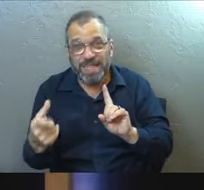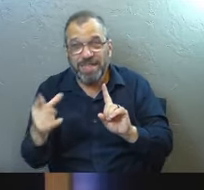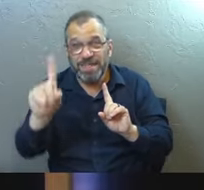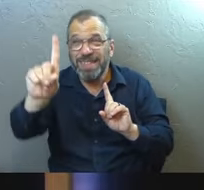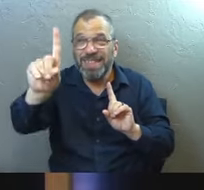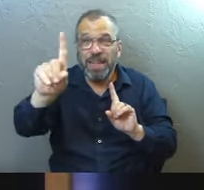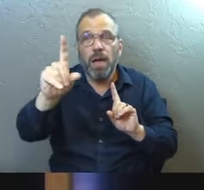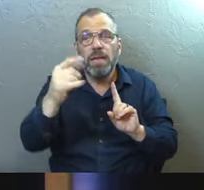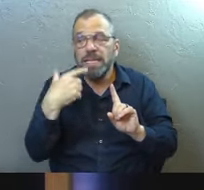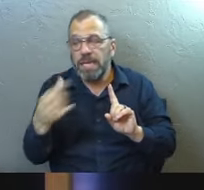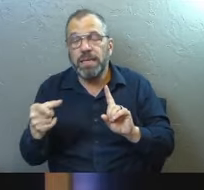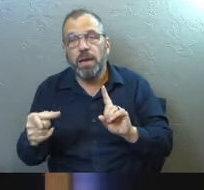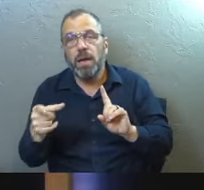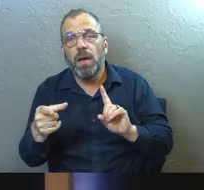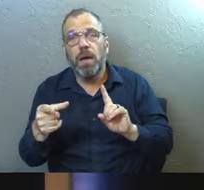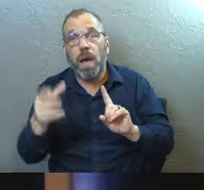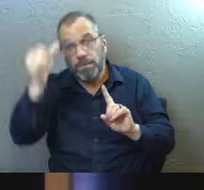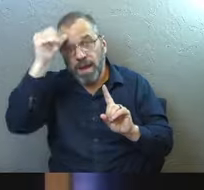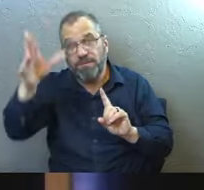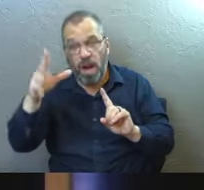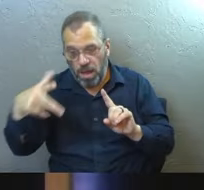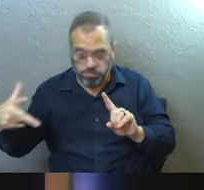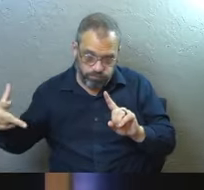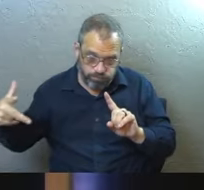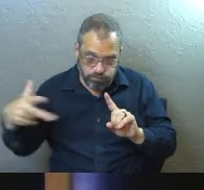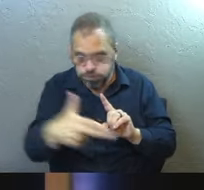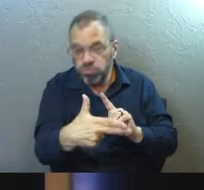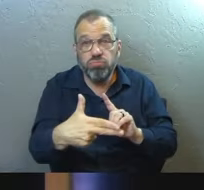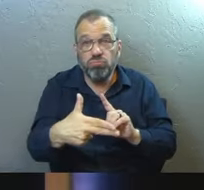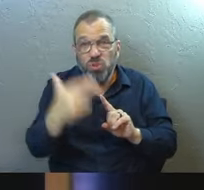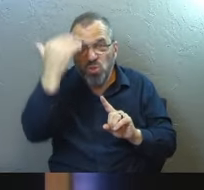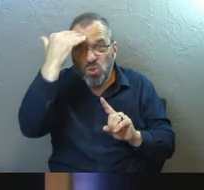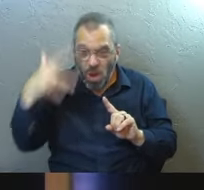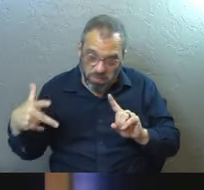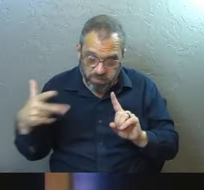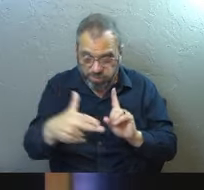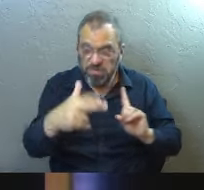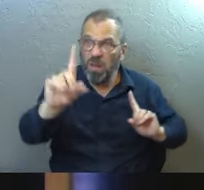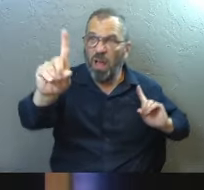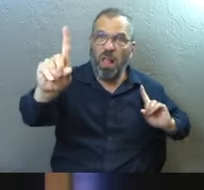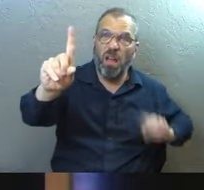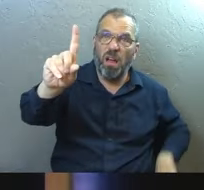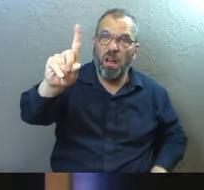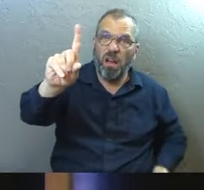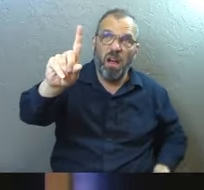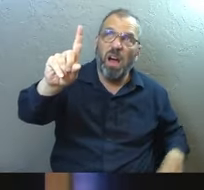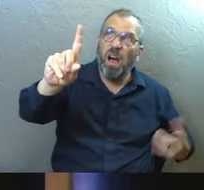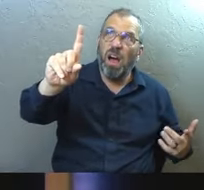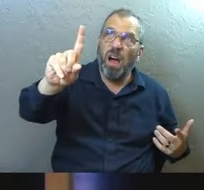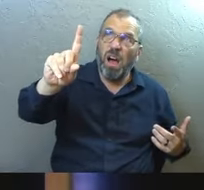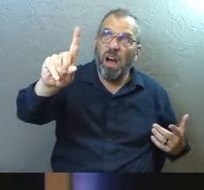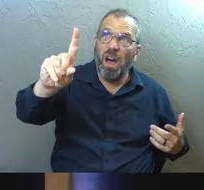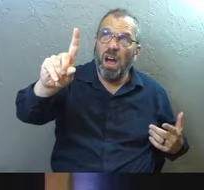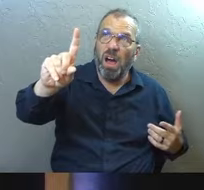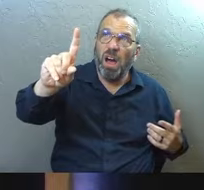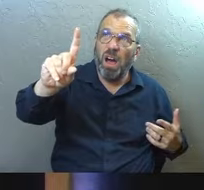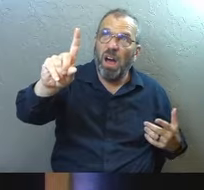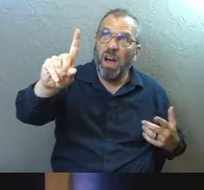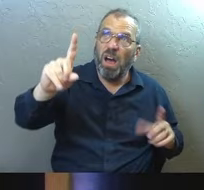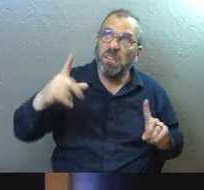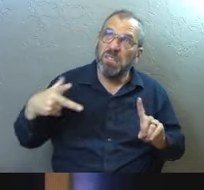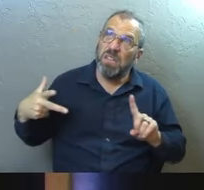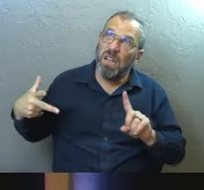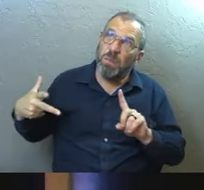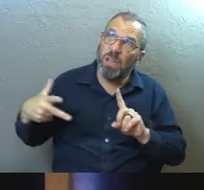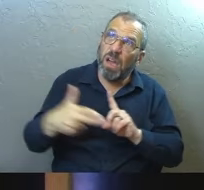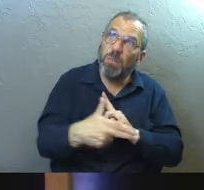and he talks about, he's like, my father cuts off the branches that are like producing fruit. And there's kind of this moment of like, gosh, like, have I been